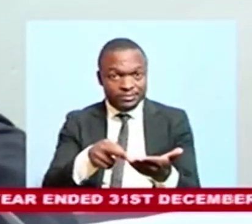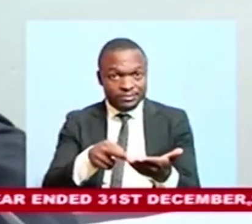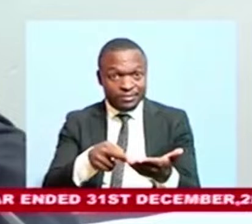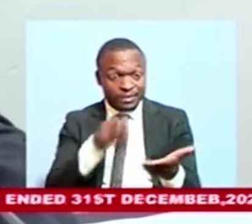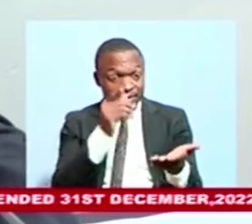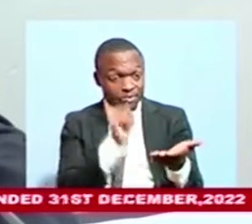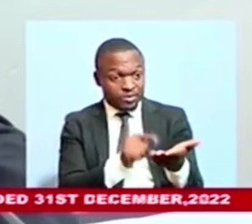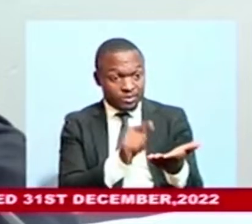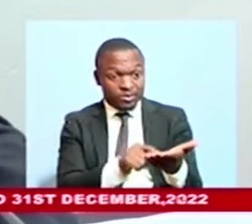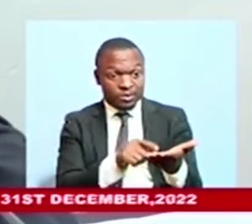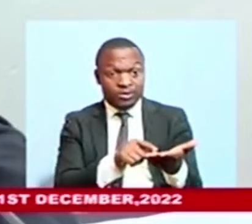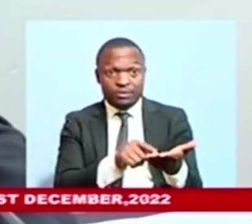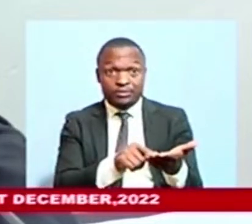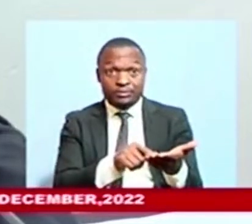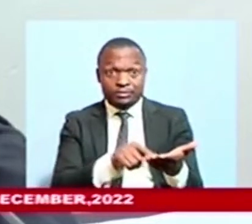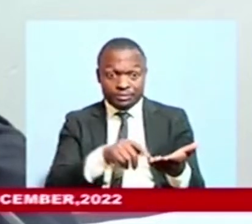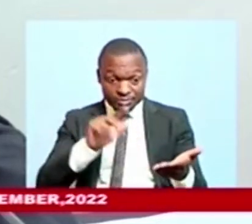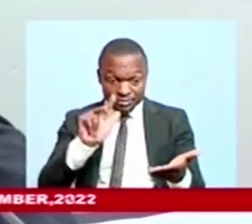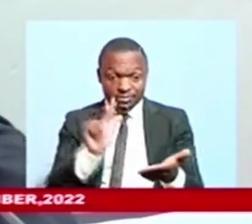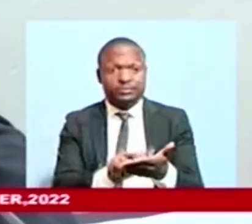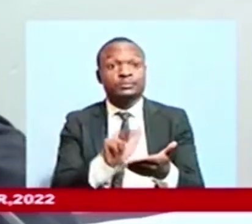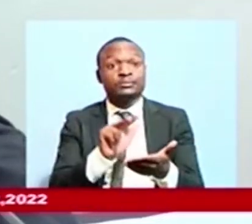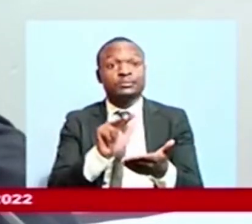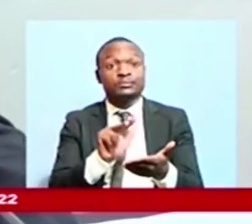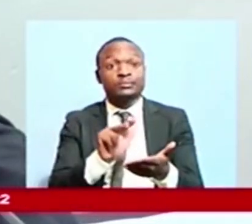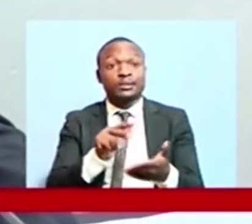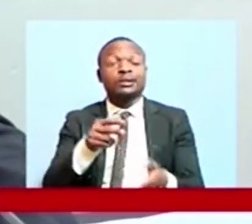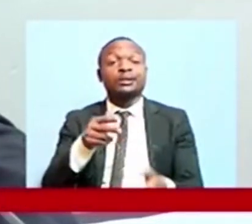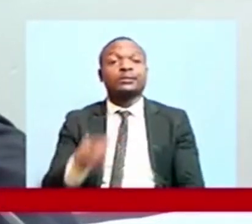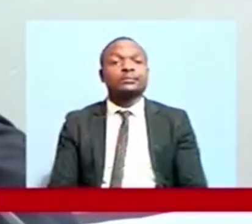this is to certify that if